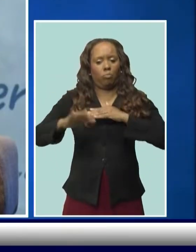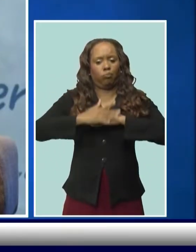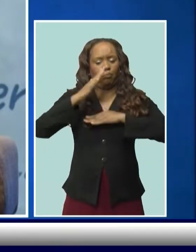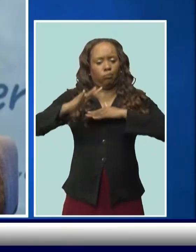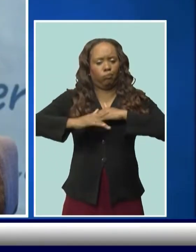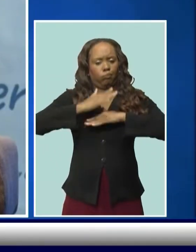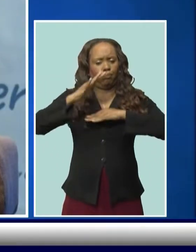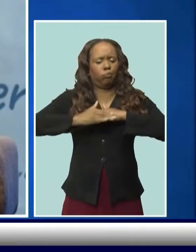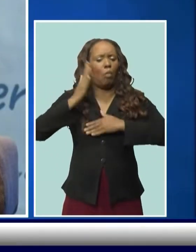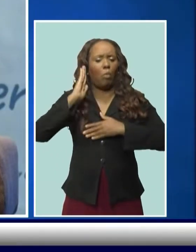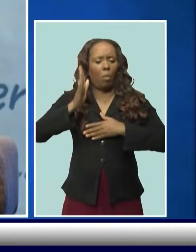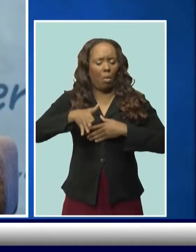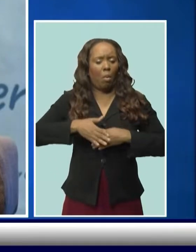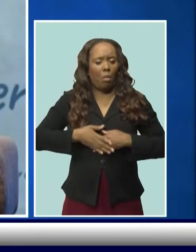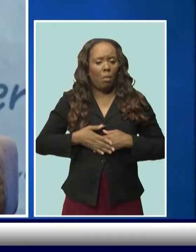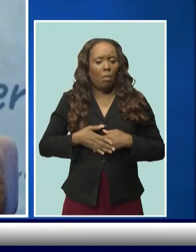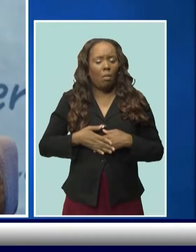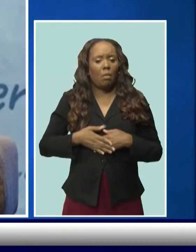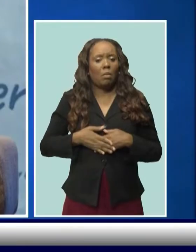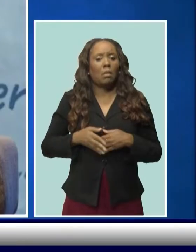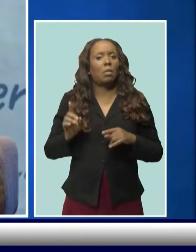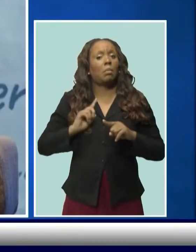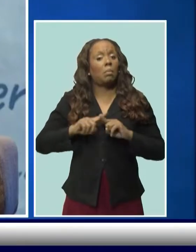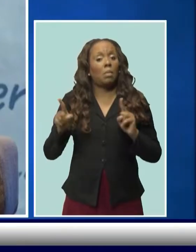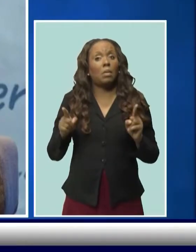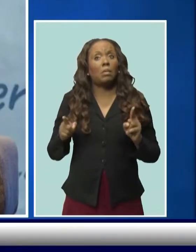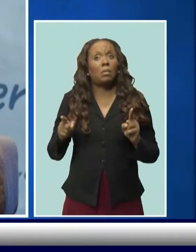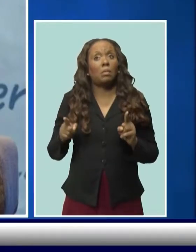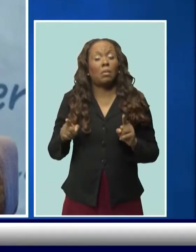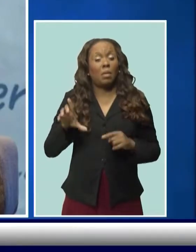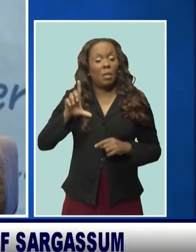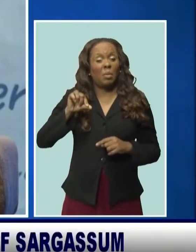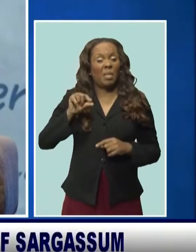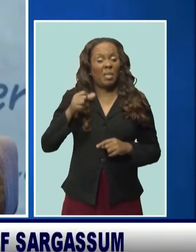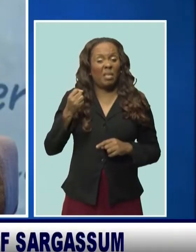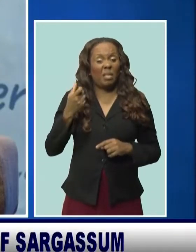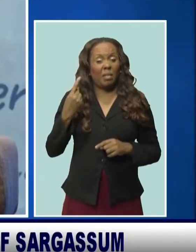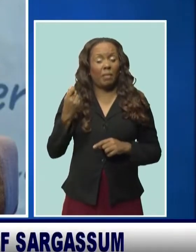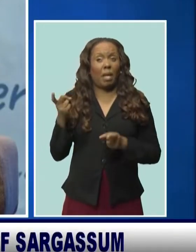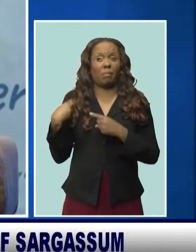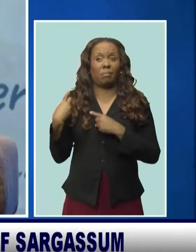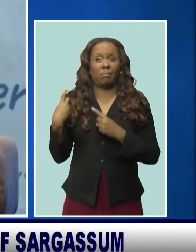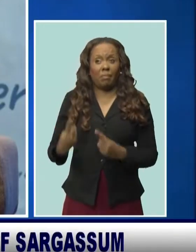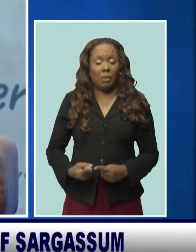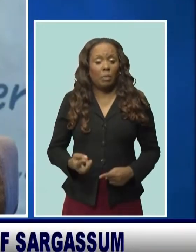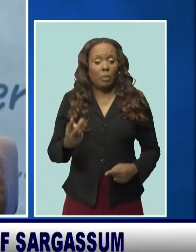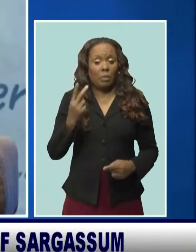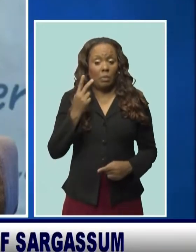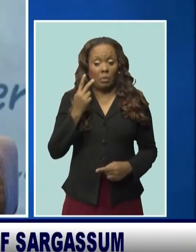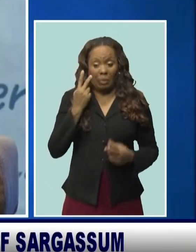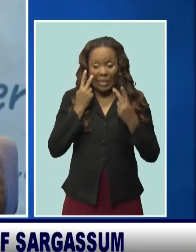the trend, really, long-term trend since 2011 is an upward trend in terms of the